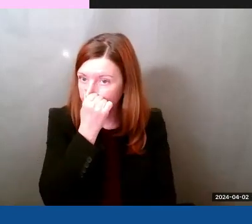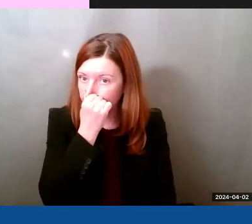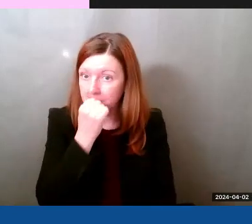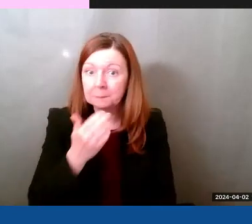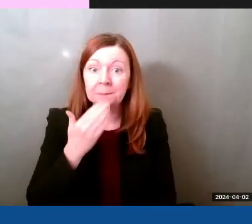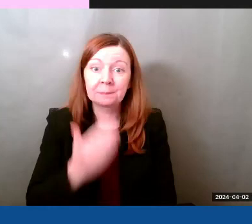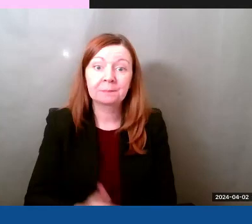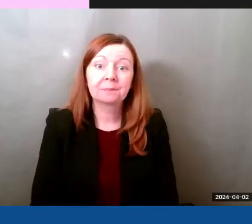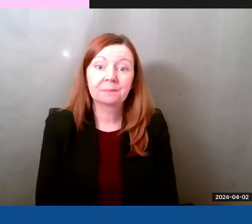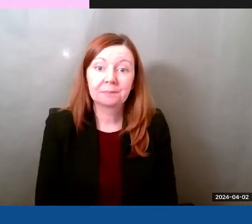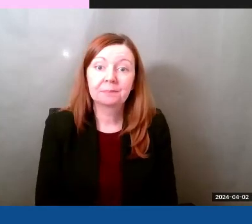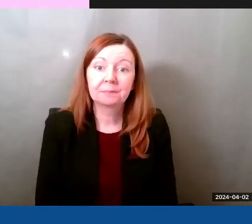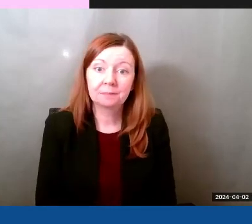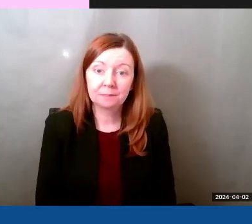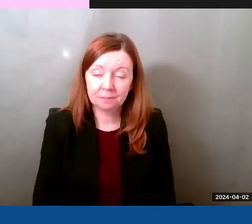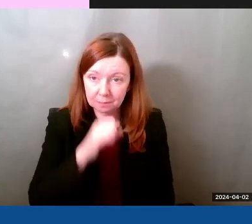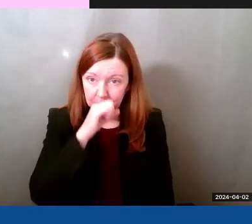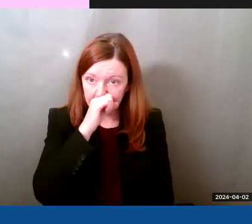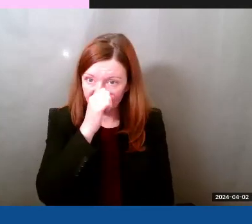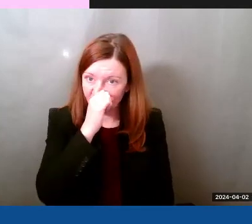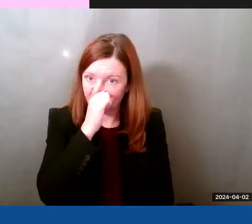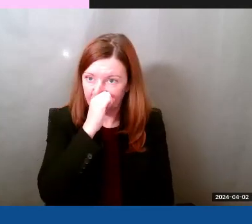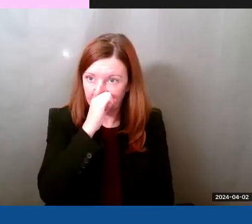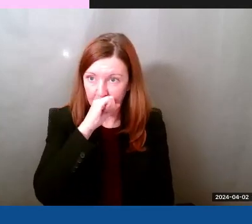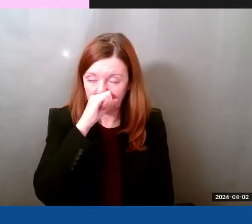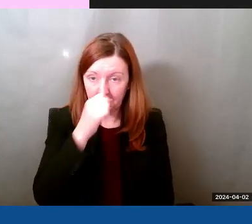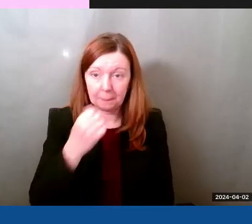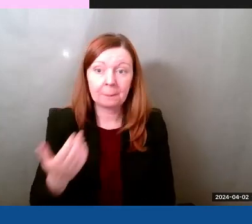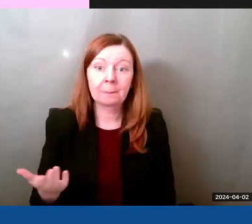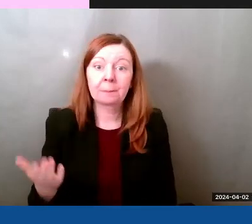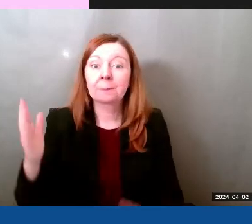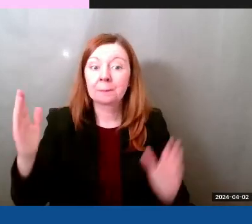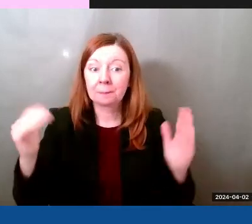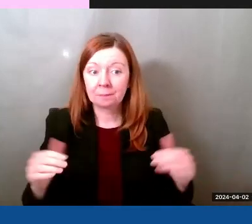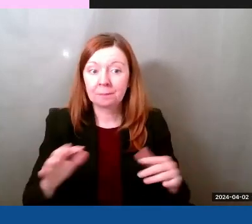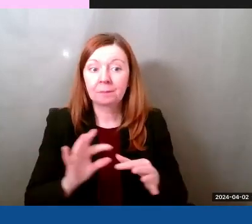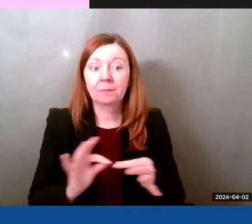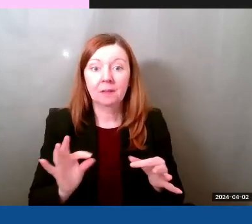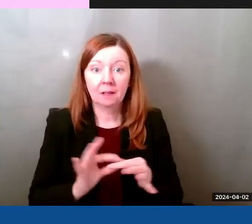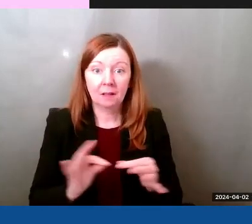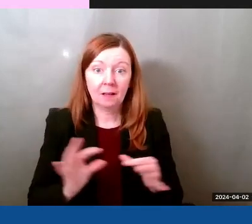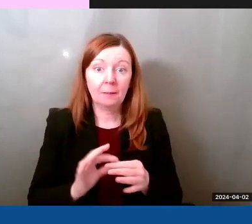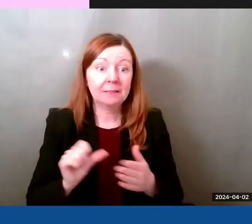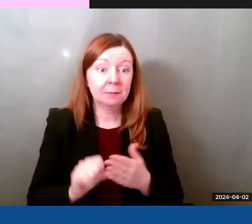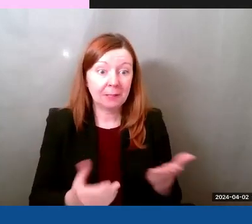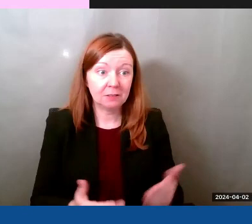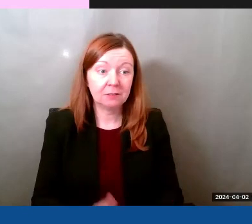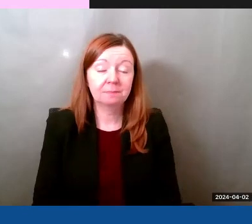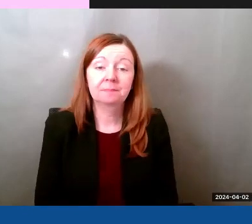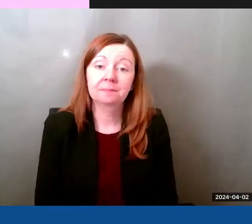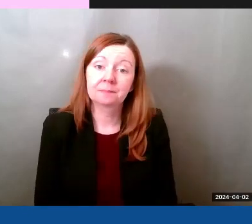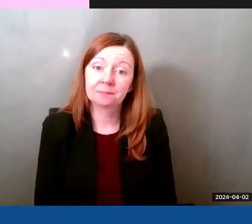you. With that, we can go to the comments page.